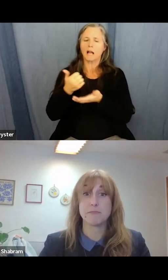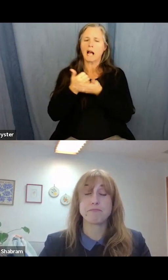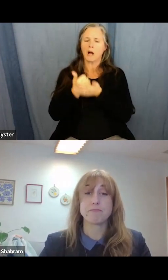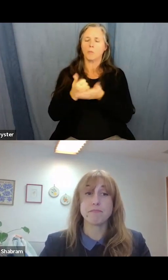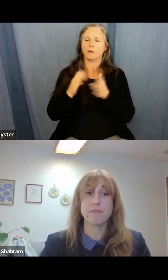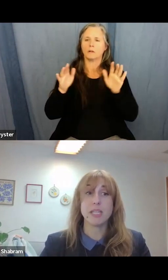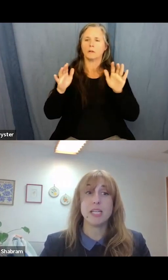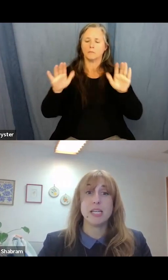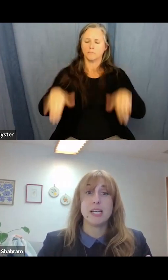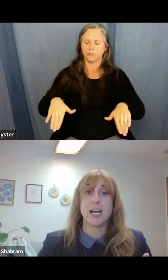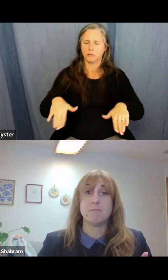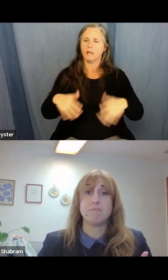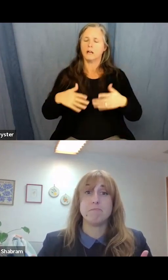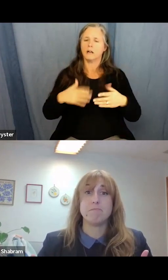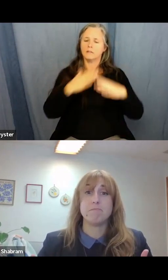discomfort.